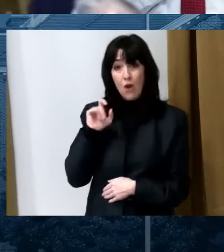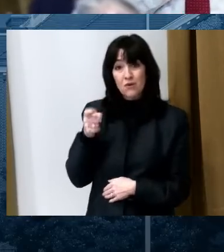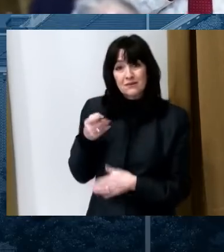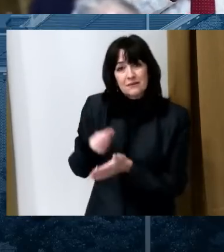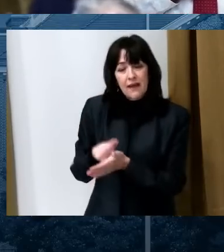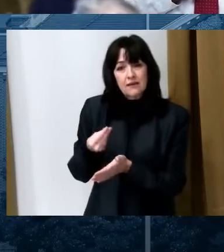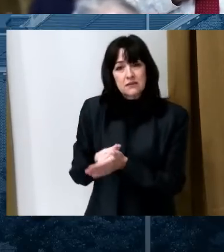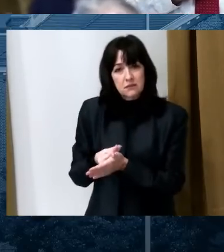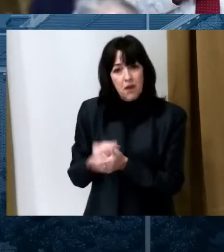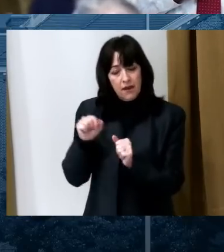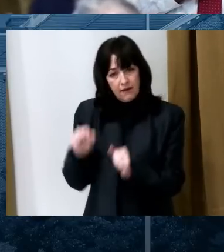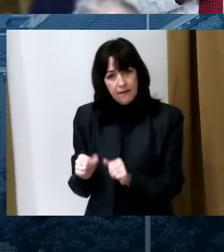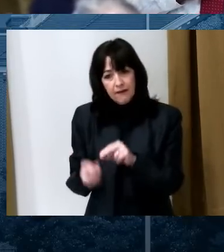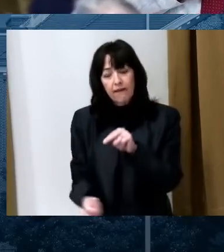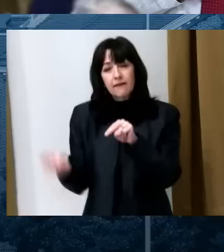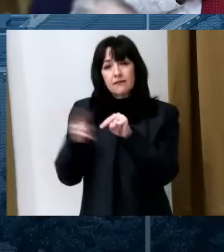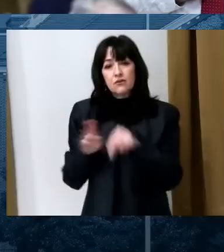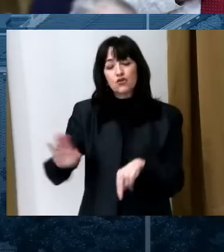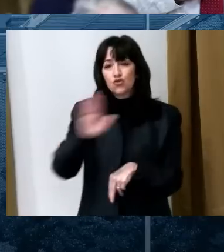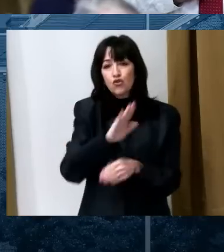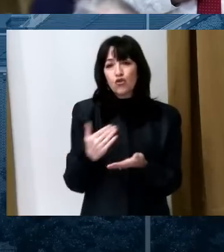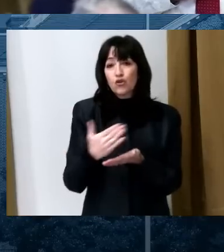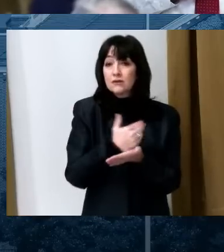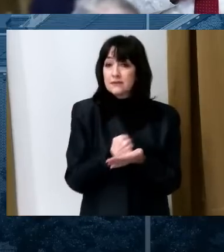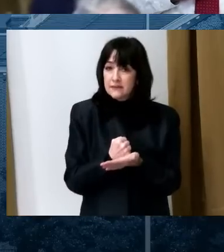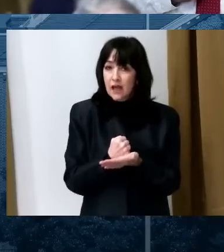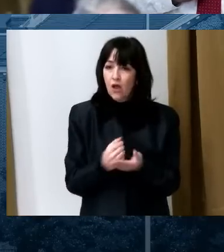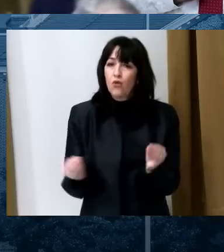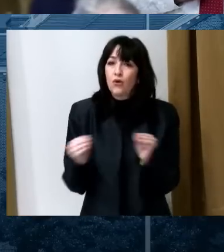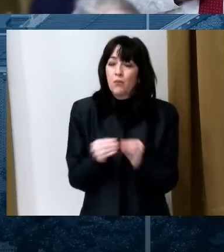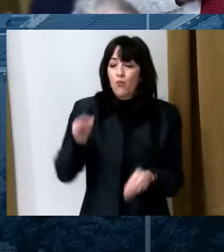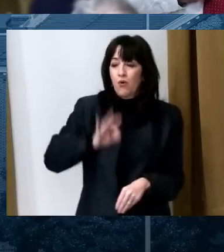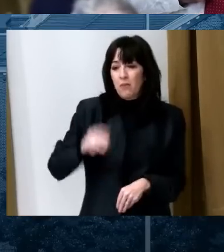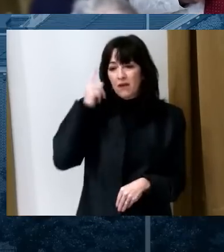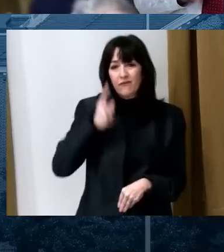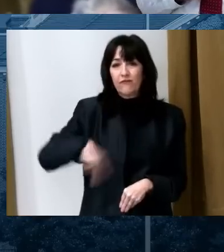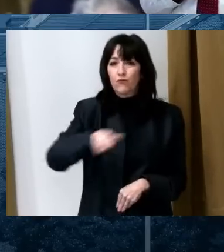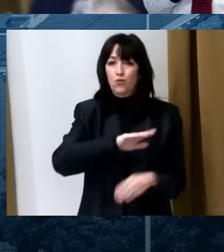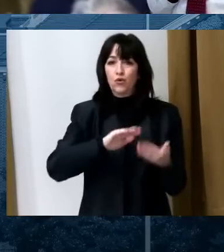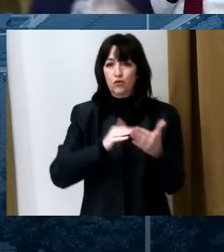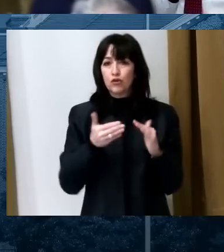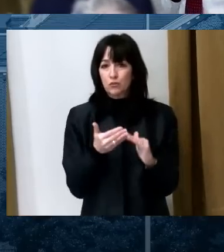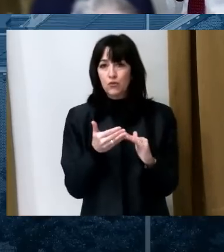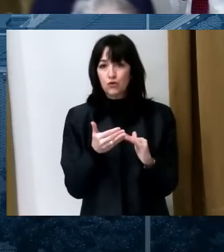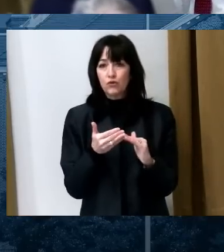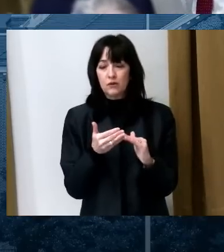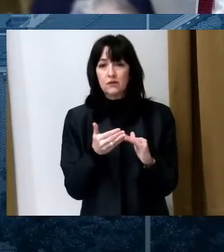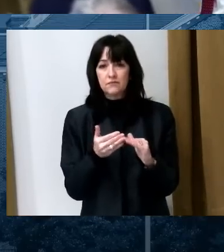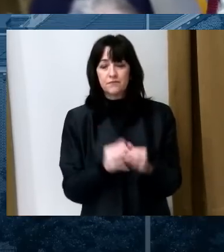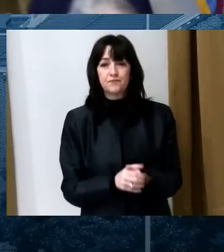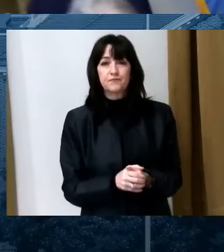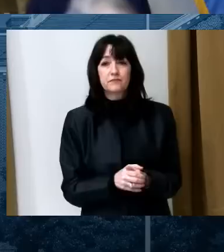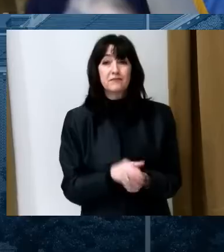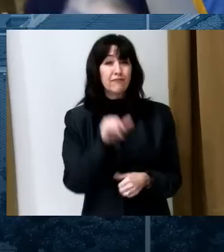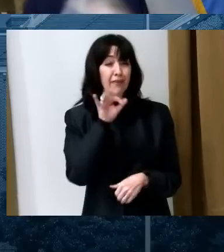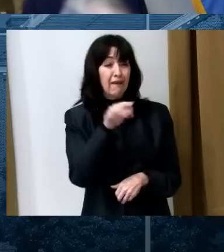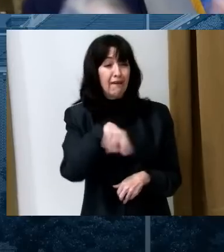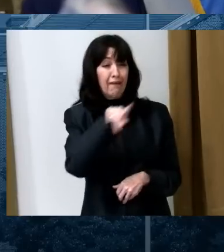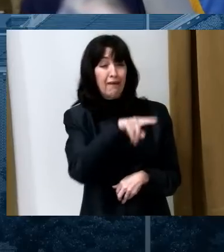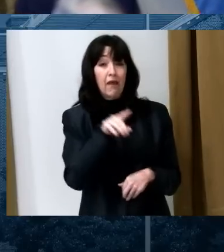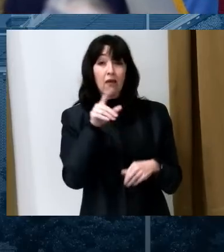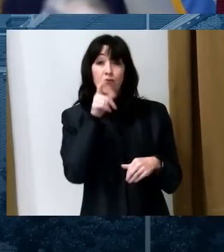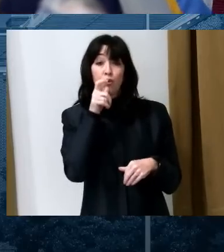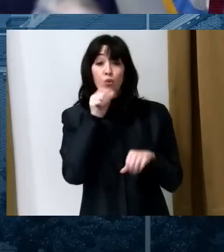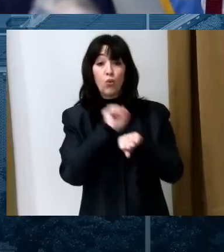and raising the teacher salary than additional tax cut that probably would be not very meaningful for most folks. And so